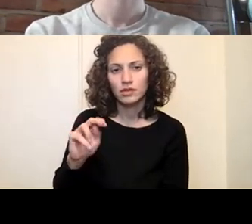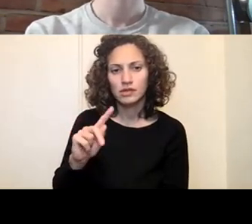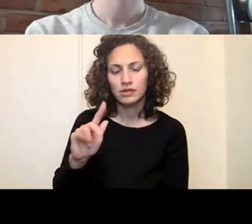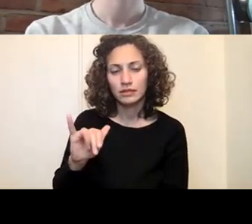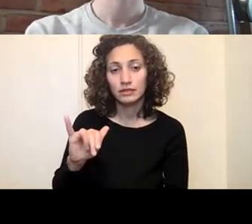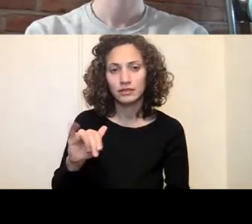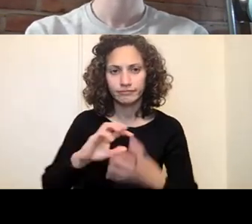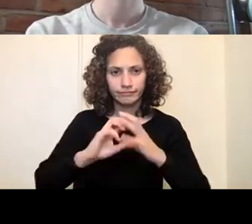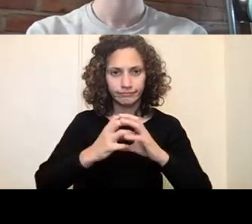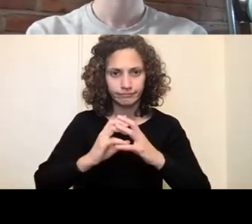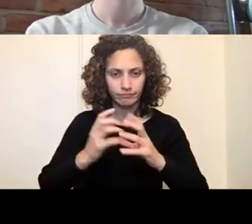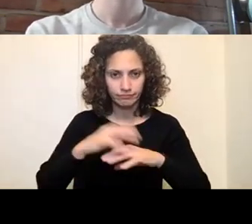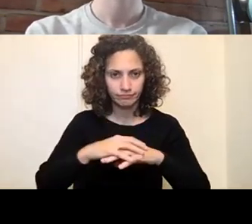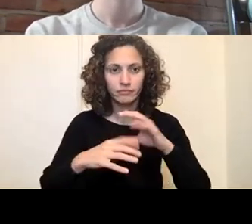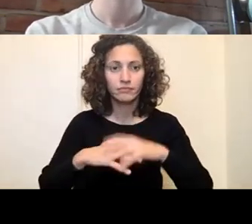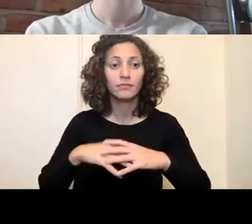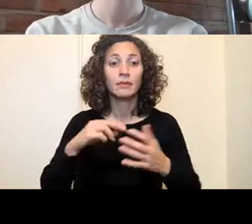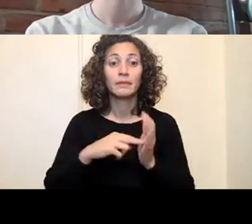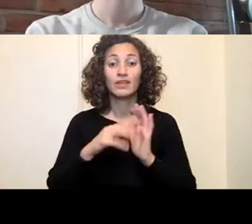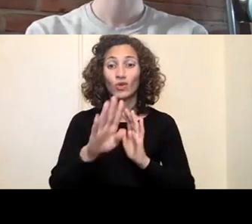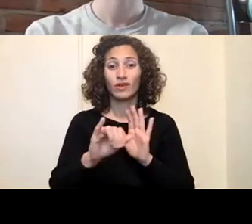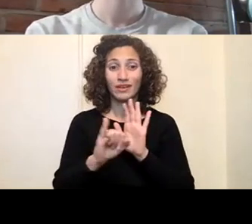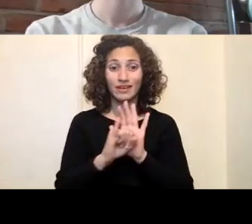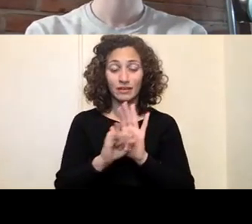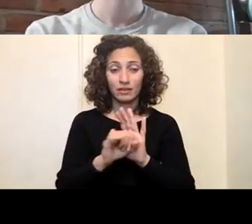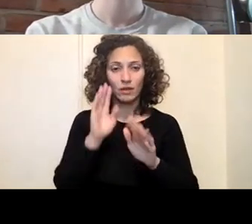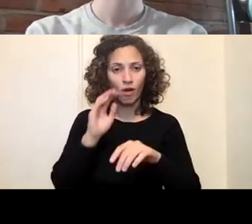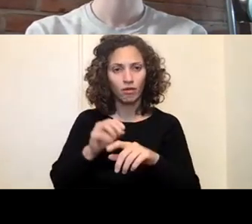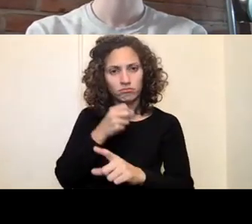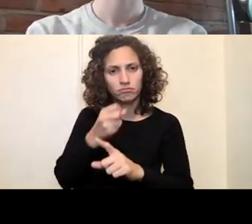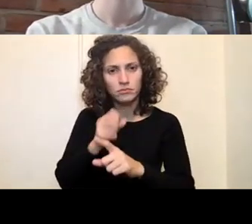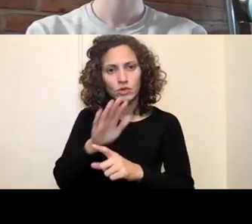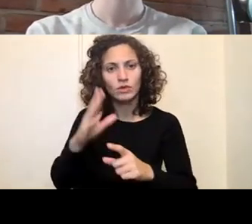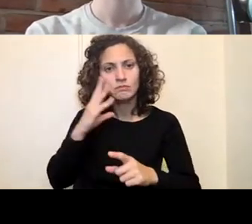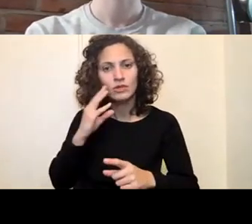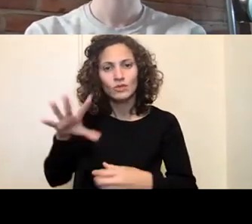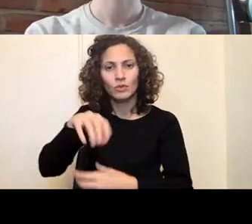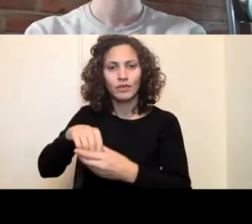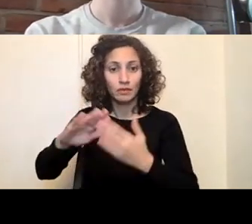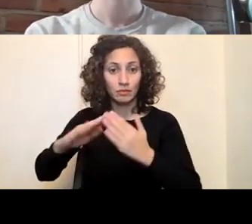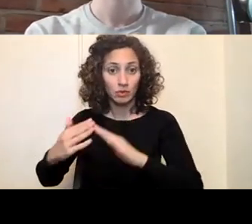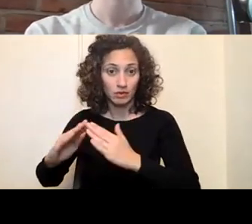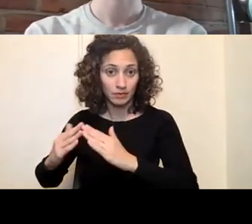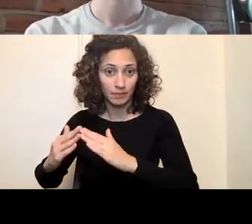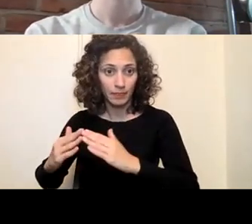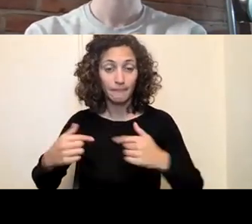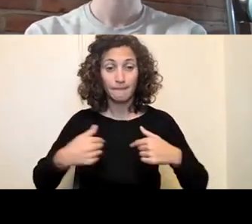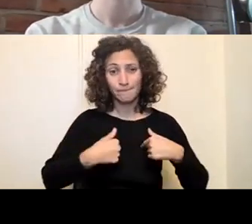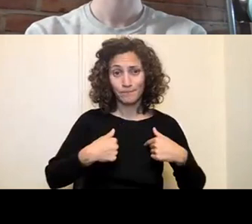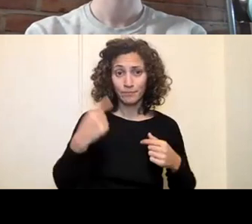identity impacts your experience in the community. Well, I am a Black